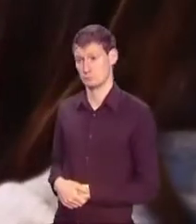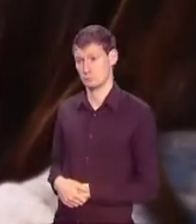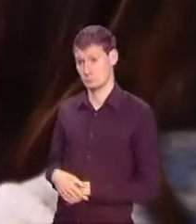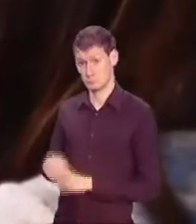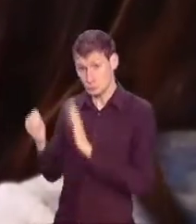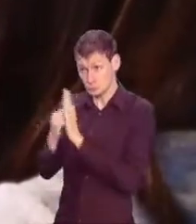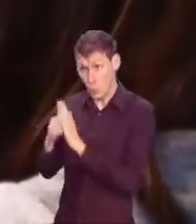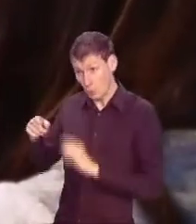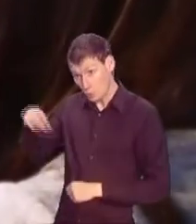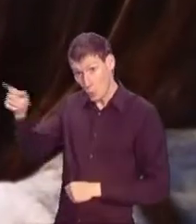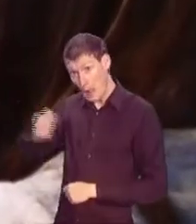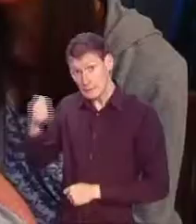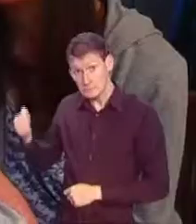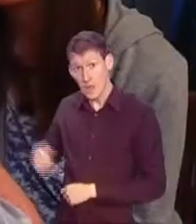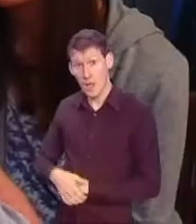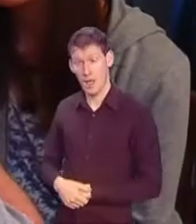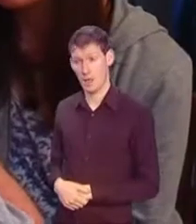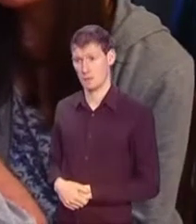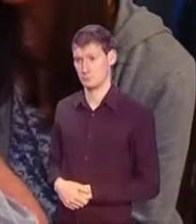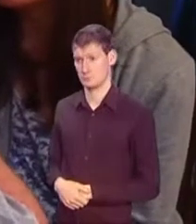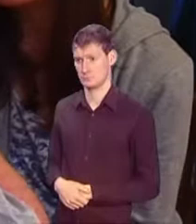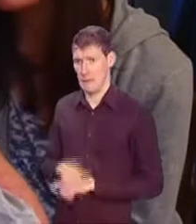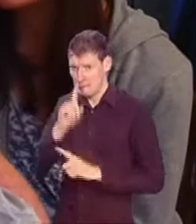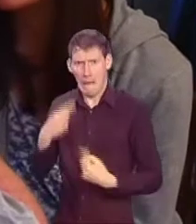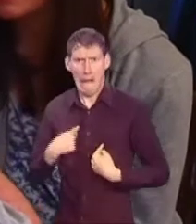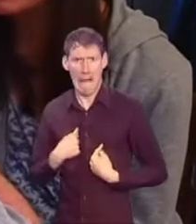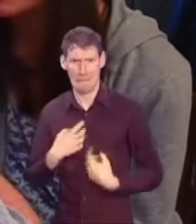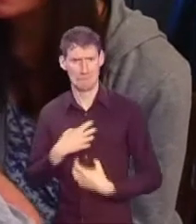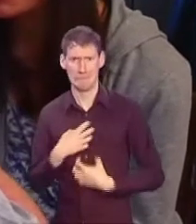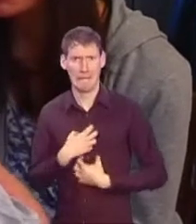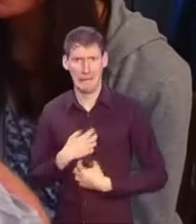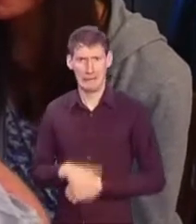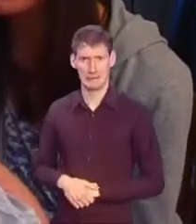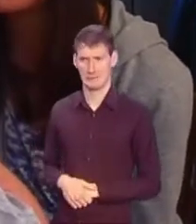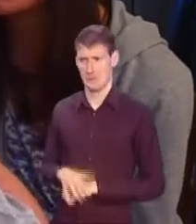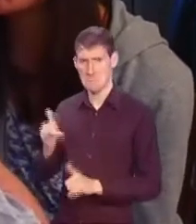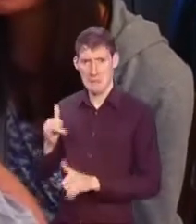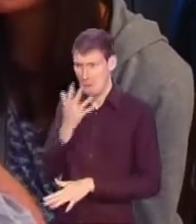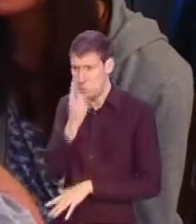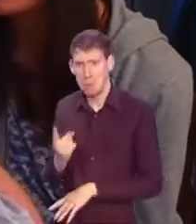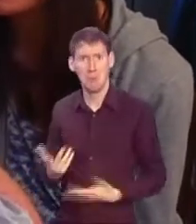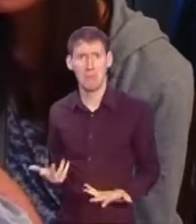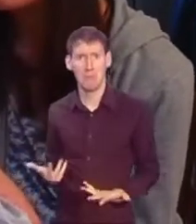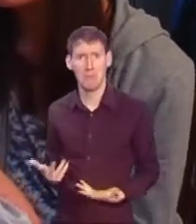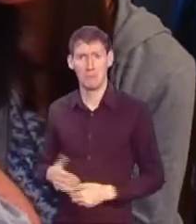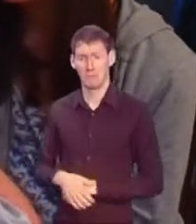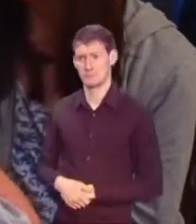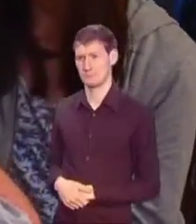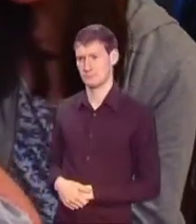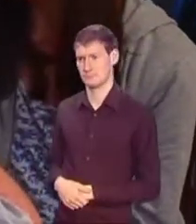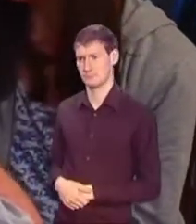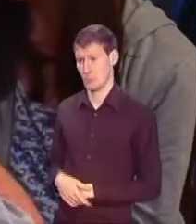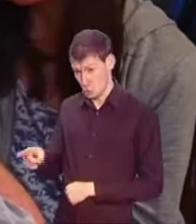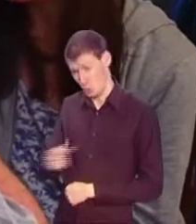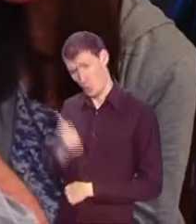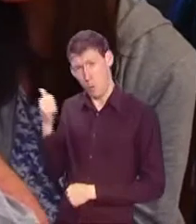Someone at the door. Can you answer it? I can't. I don't. What if I don't know who it is?